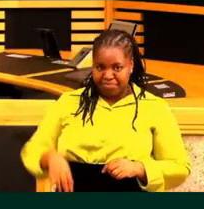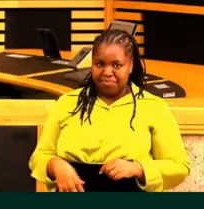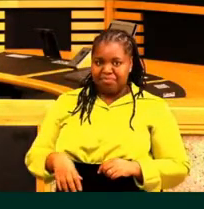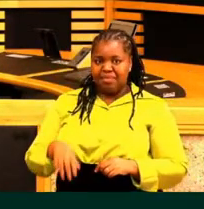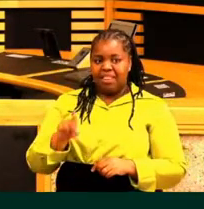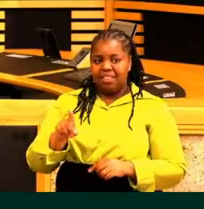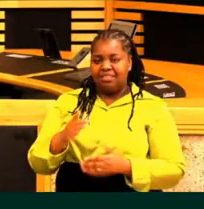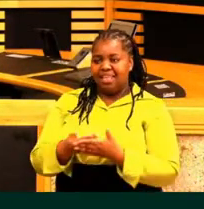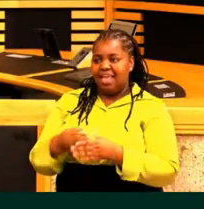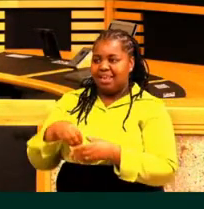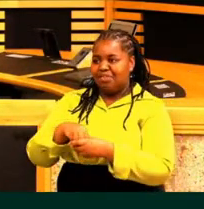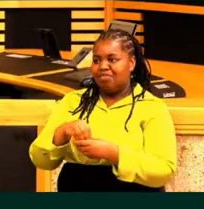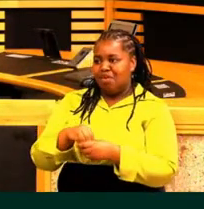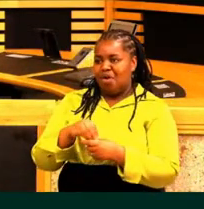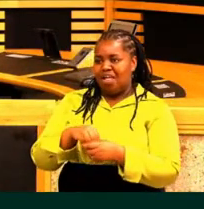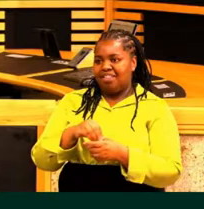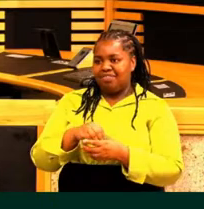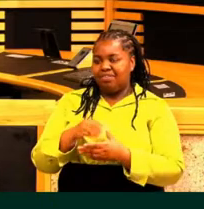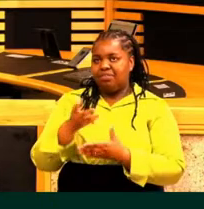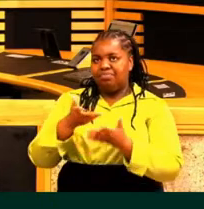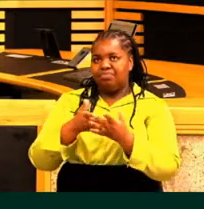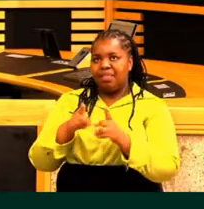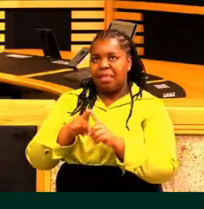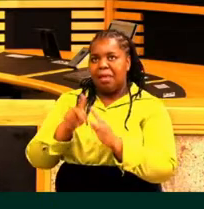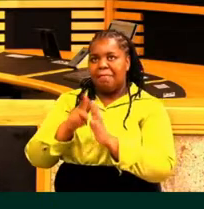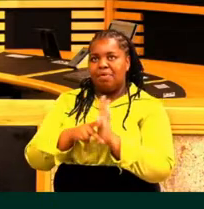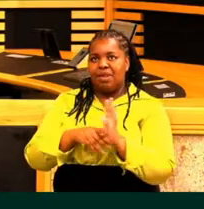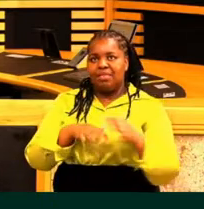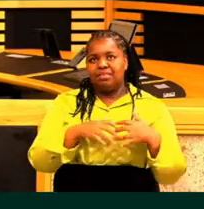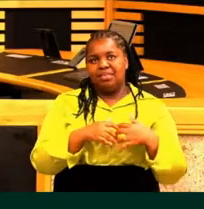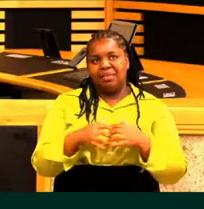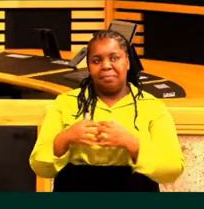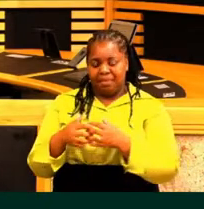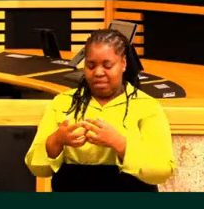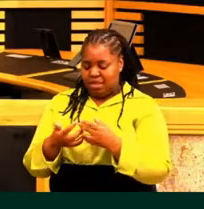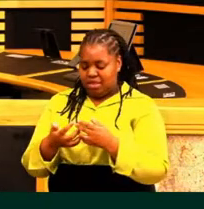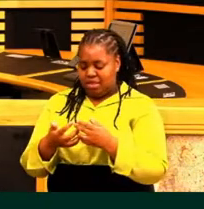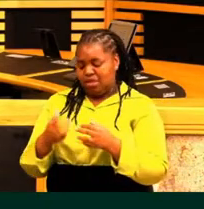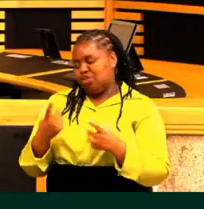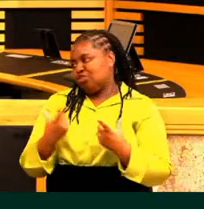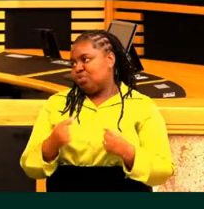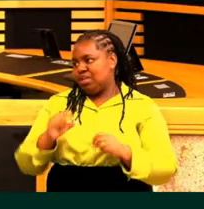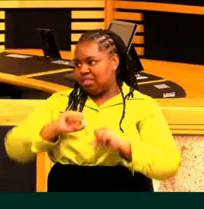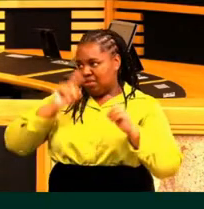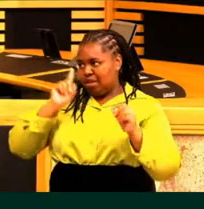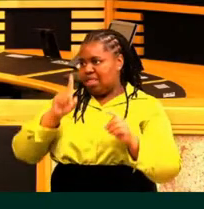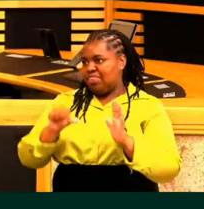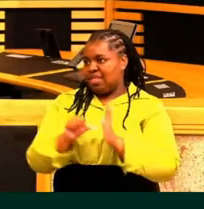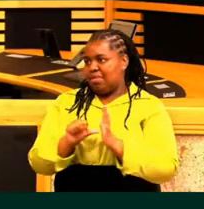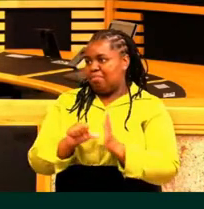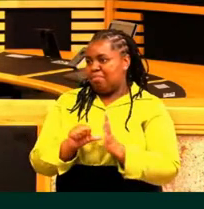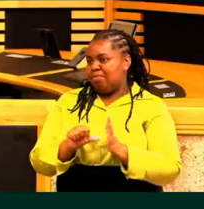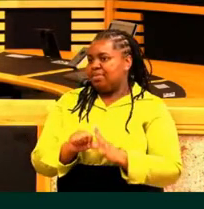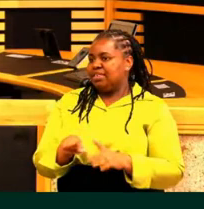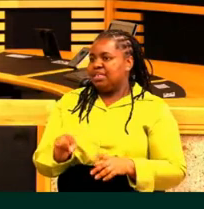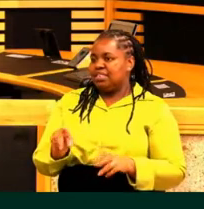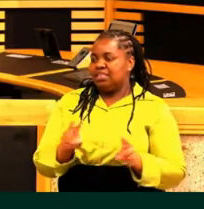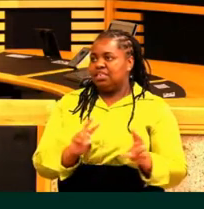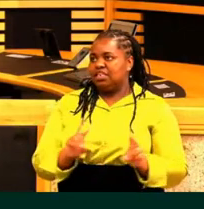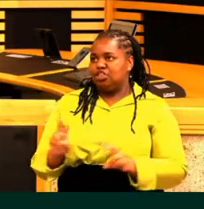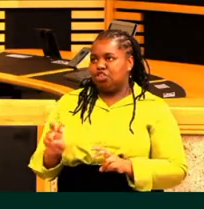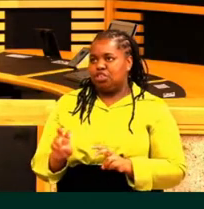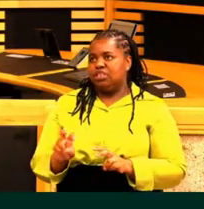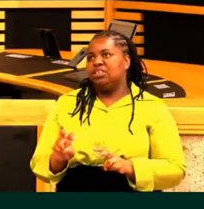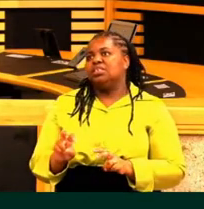can involve engaging with policy makers Rising awareness about the importance of this is these issues